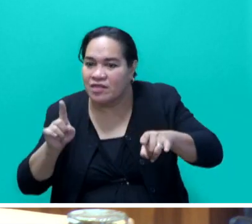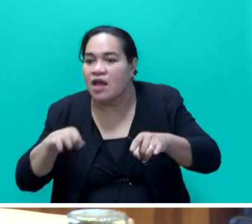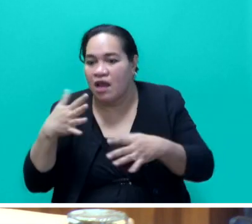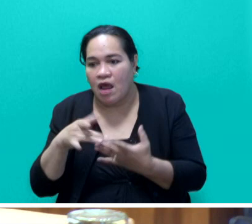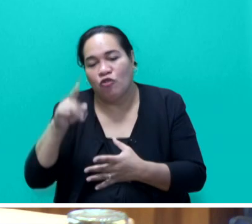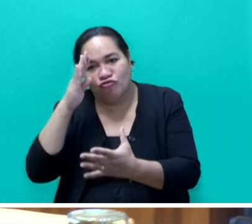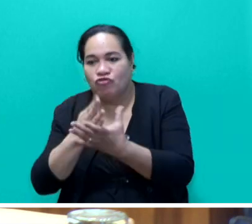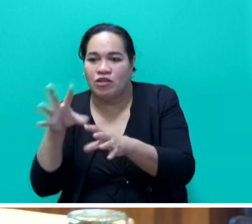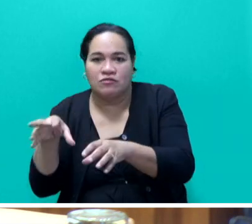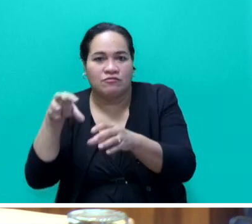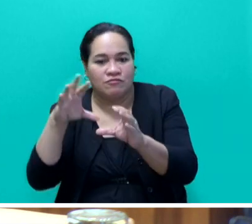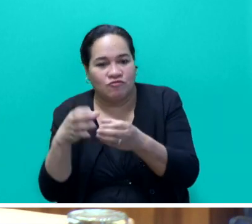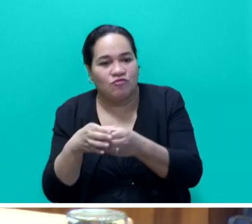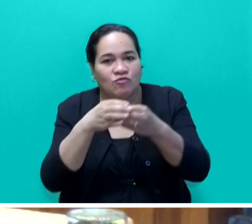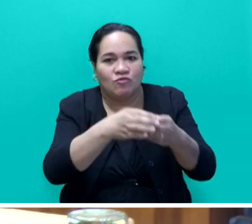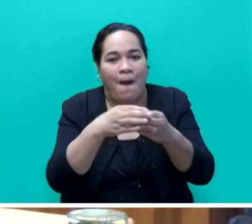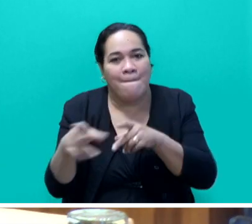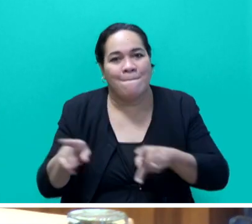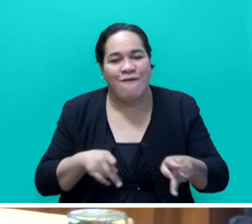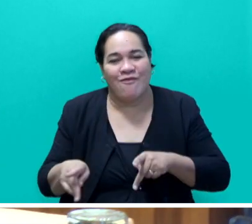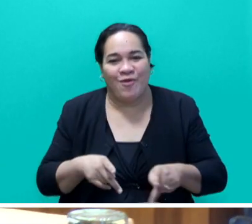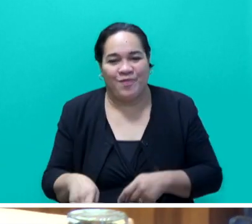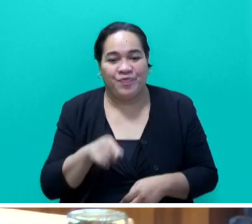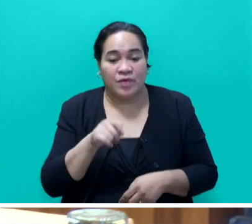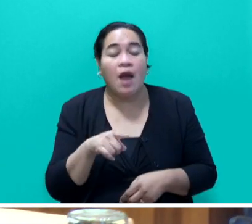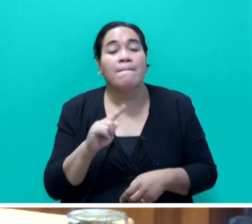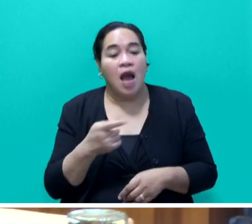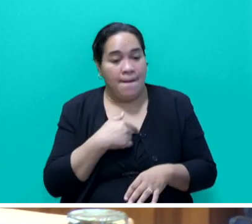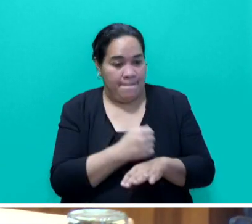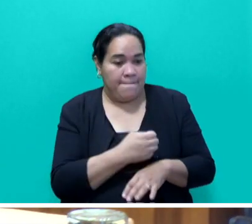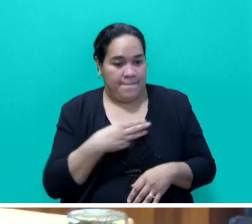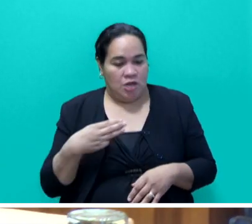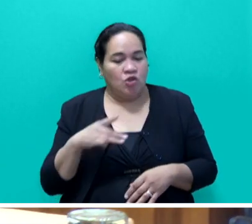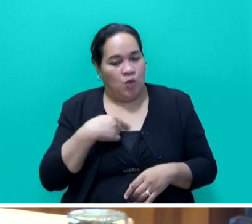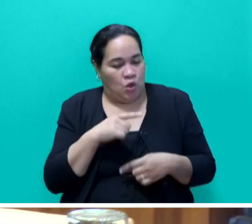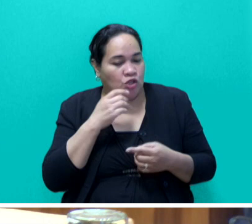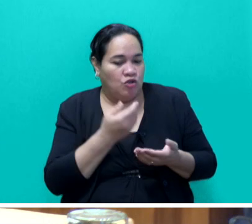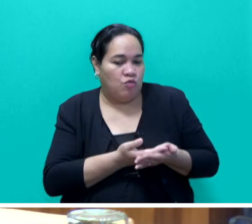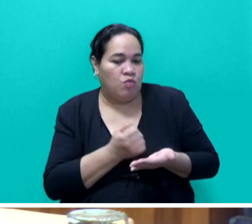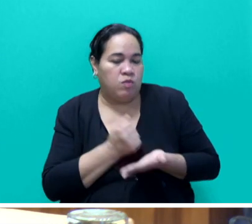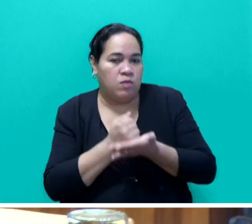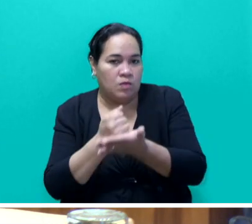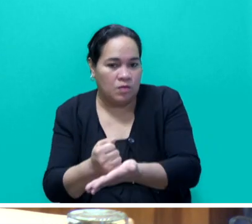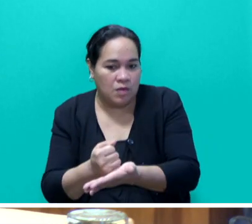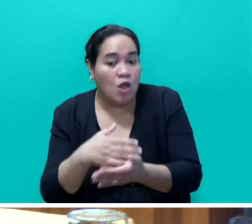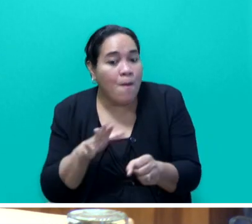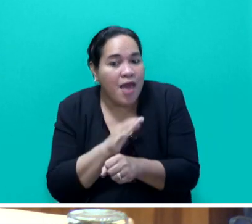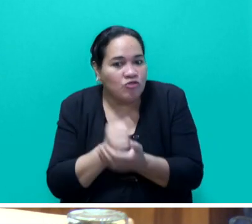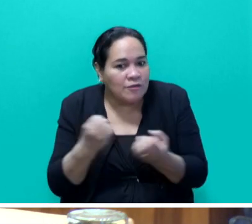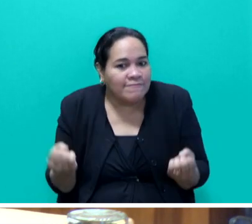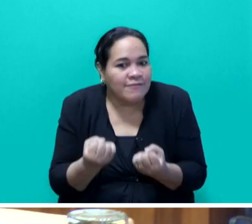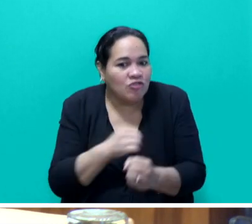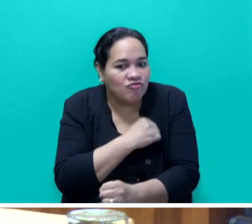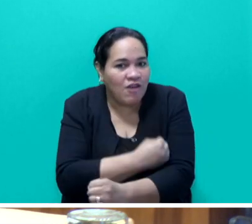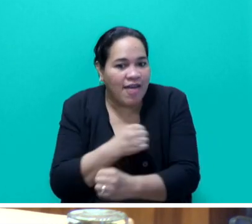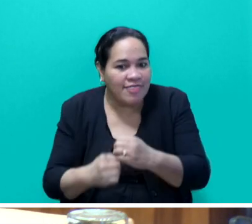living. Mr. Speaker, sir, the Ministry will continue to provide its support in ensuring that multicultural centers work